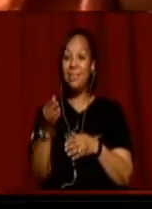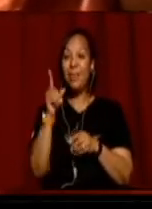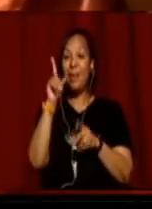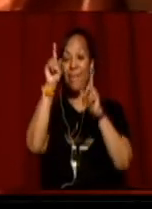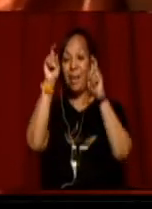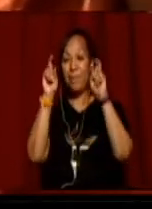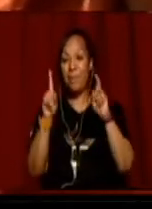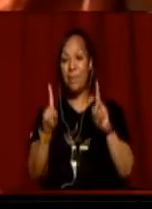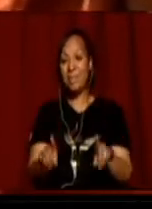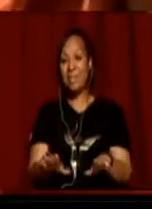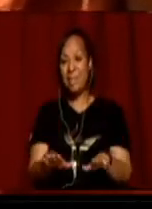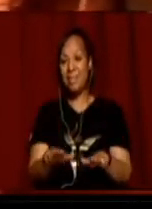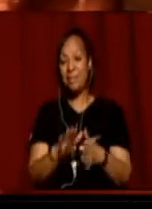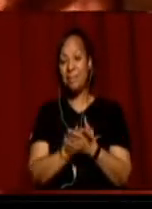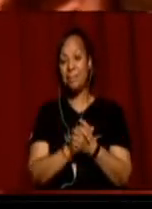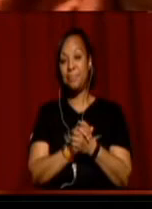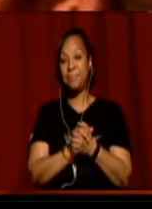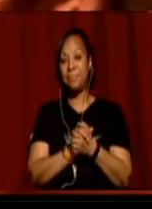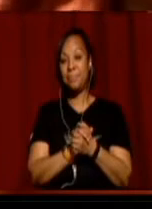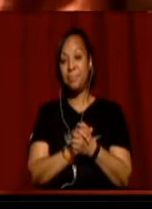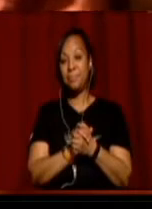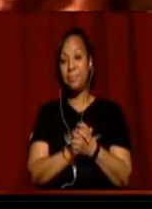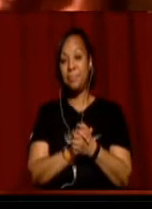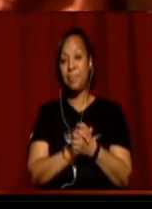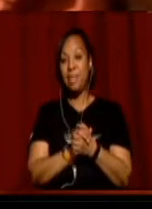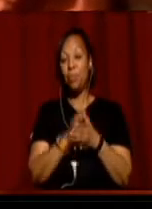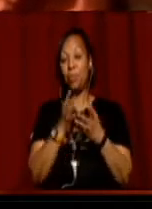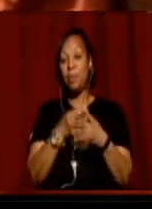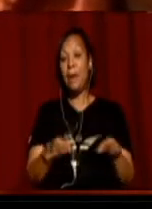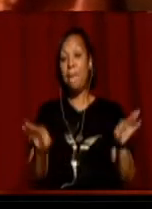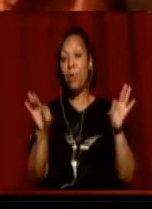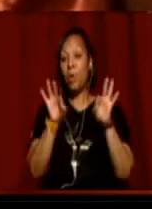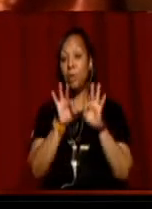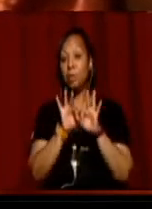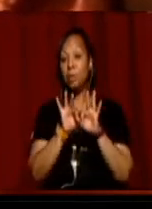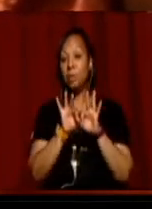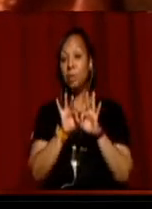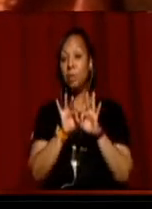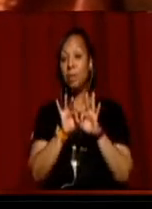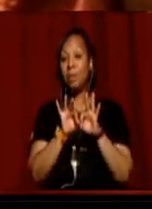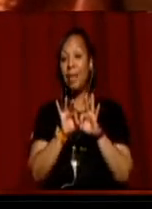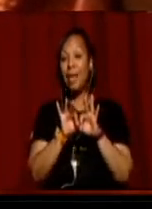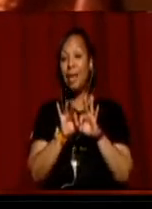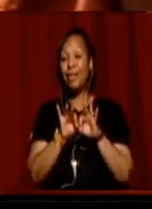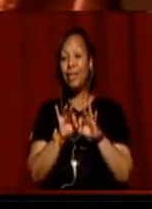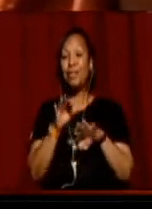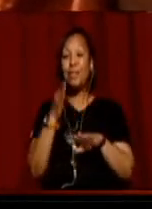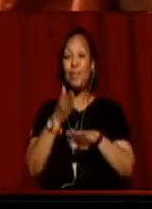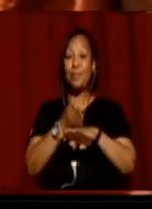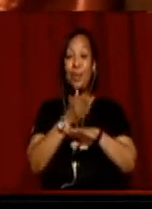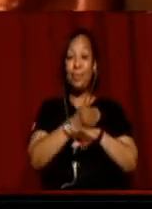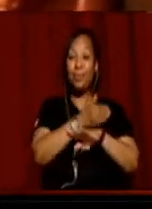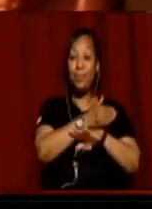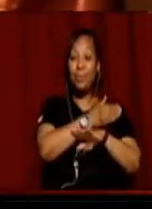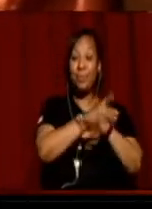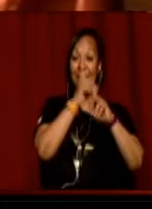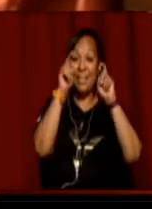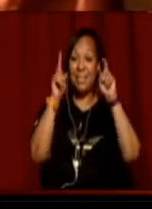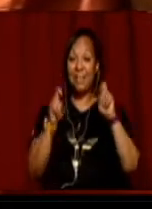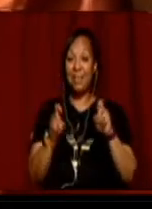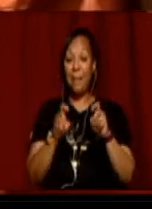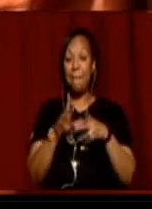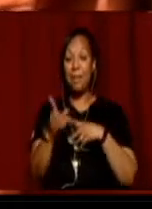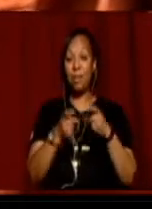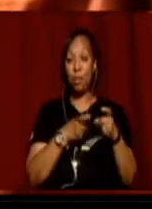tested. It would be important to try to ramp up as much testing as we can, but in a controlled